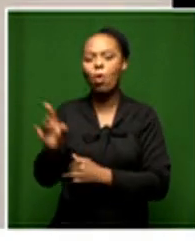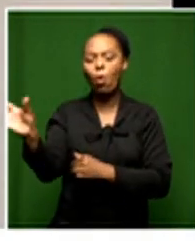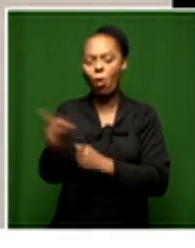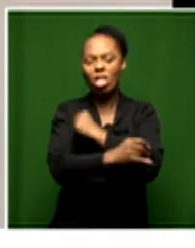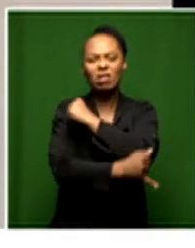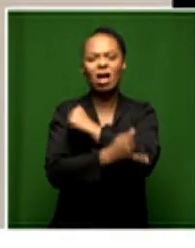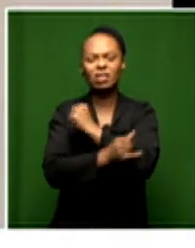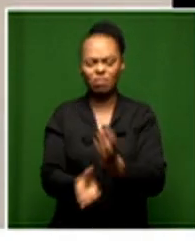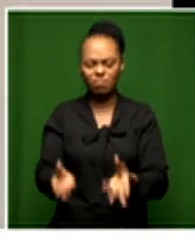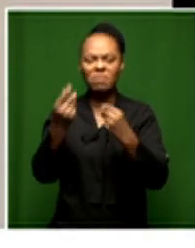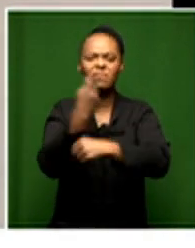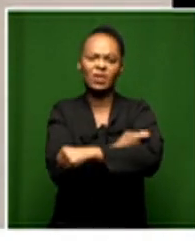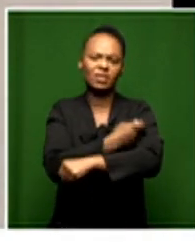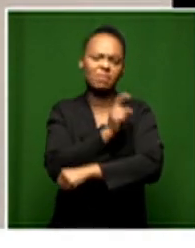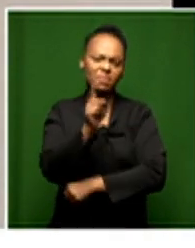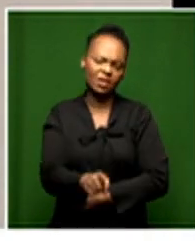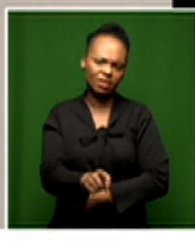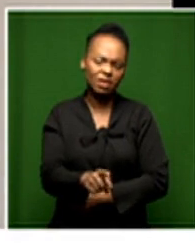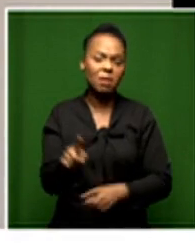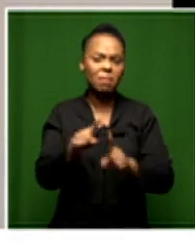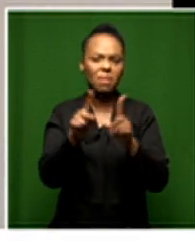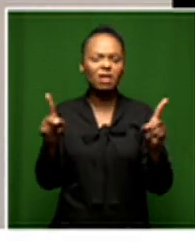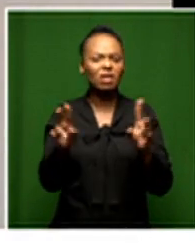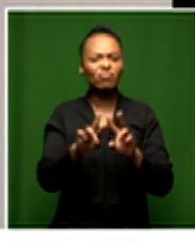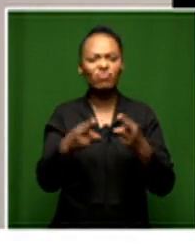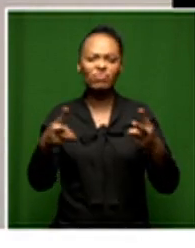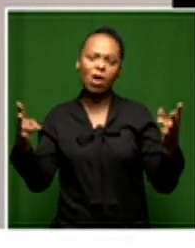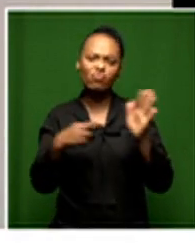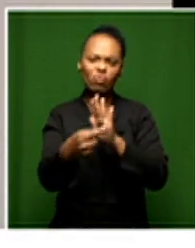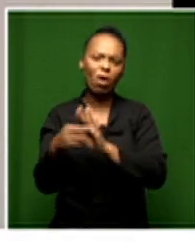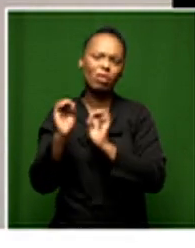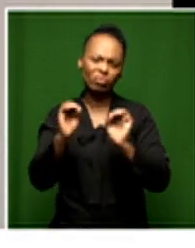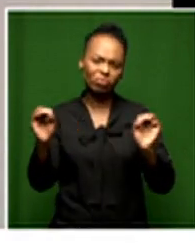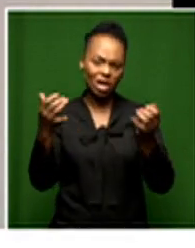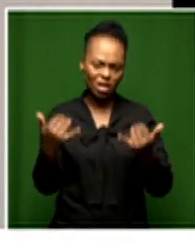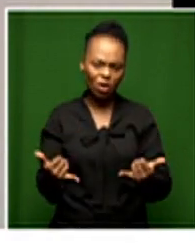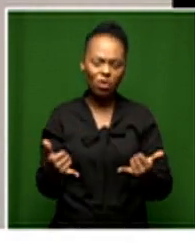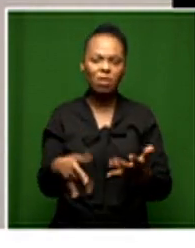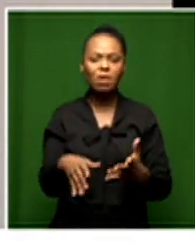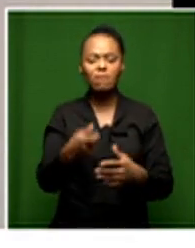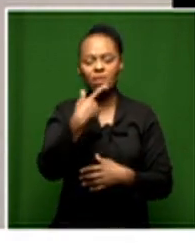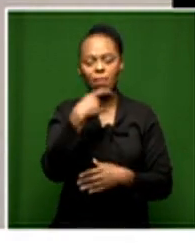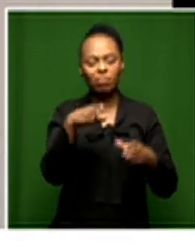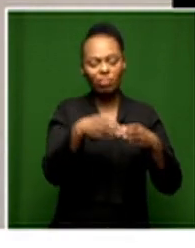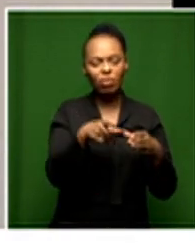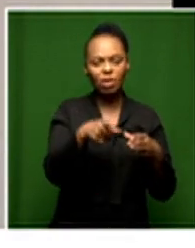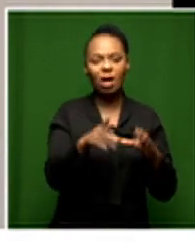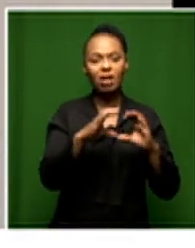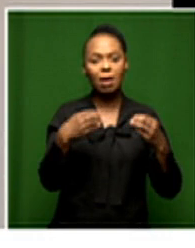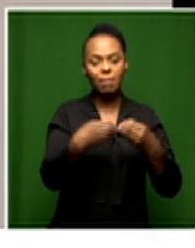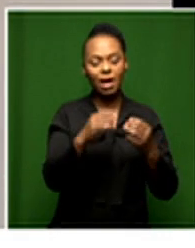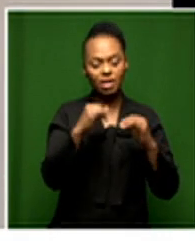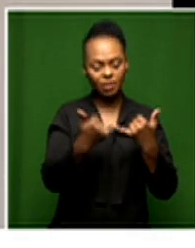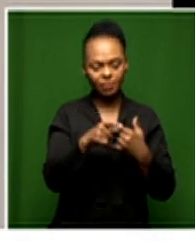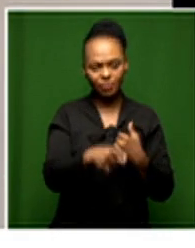everybody. I think there are different players here at stake. The pharmaceutical companies, they work